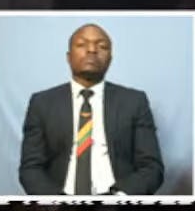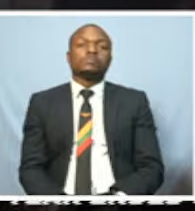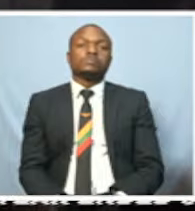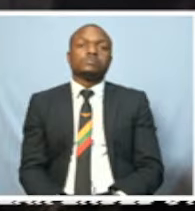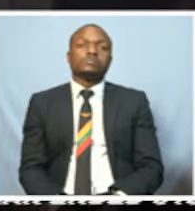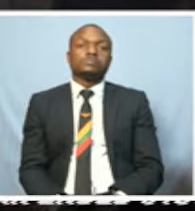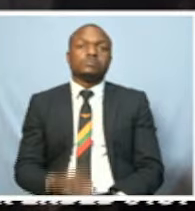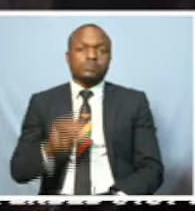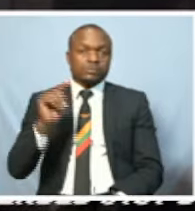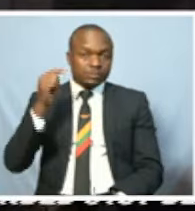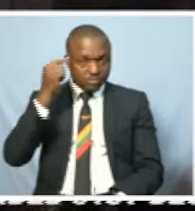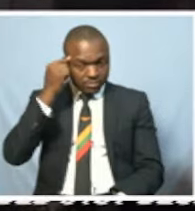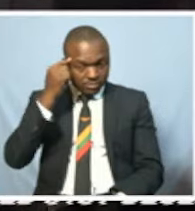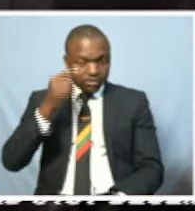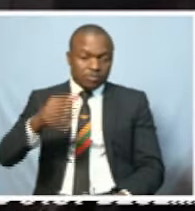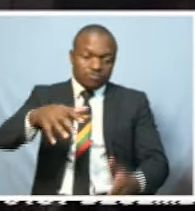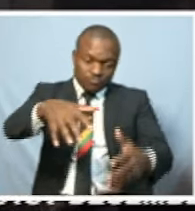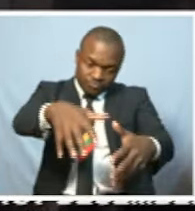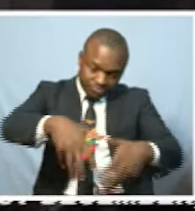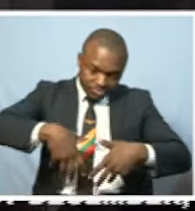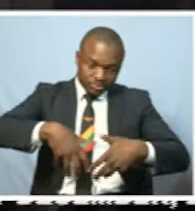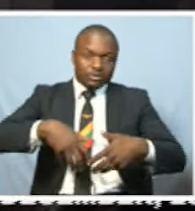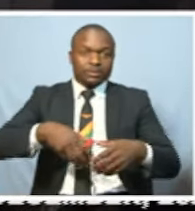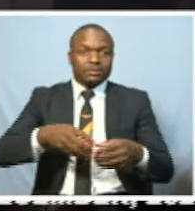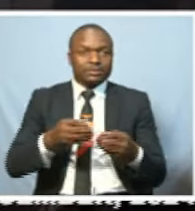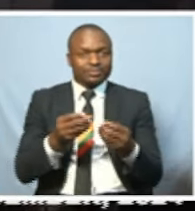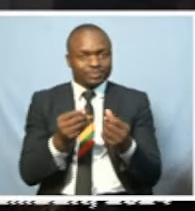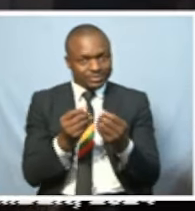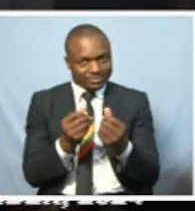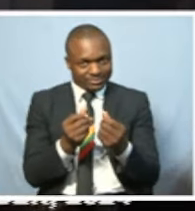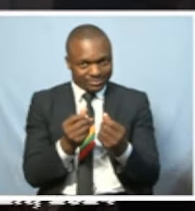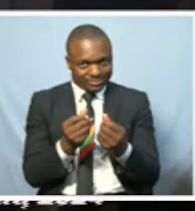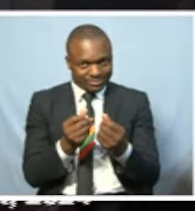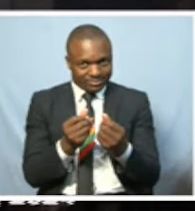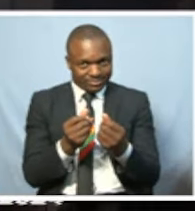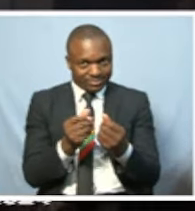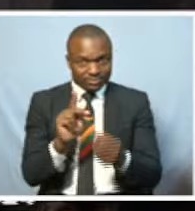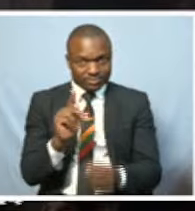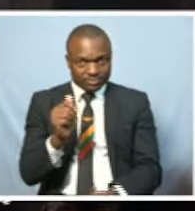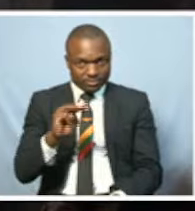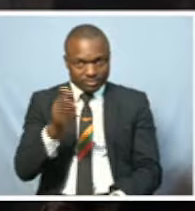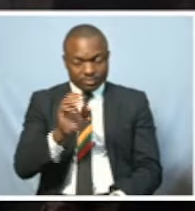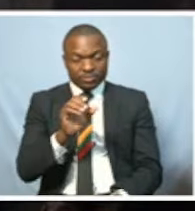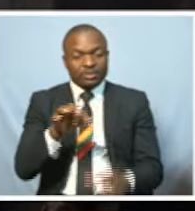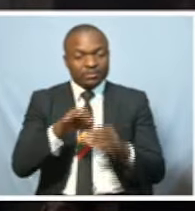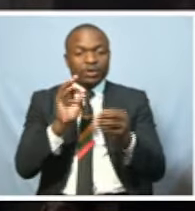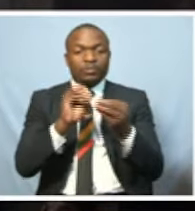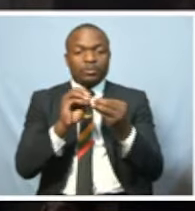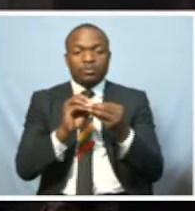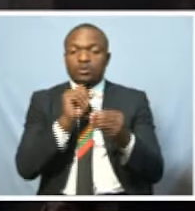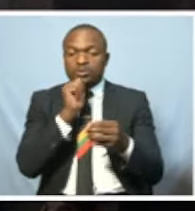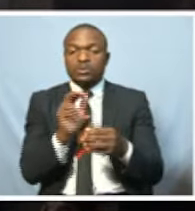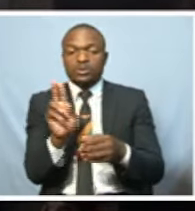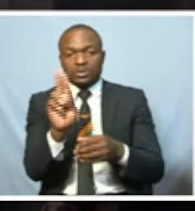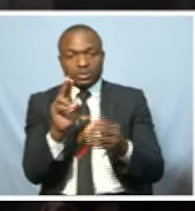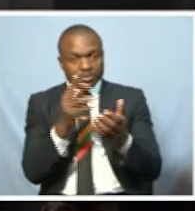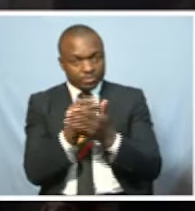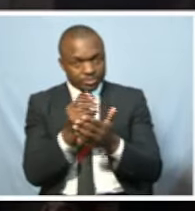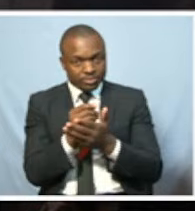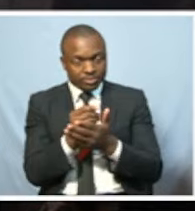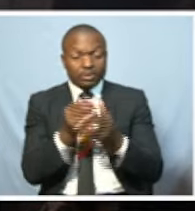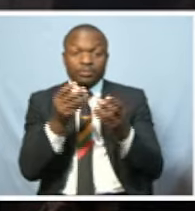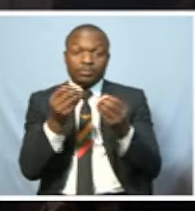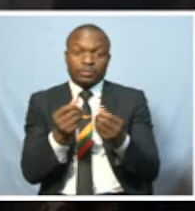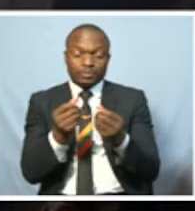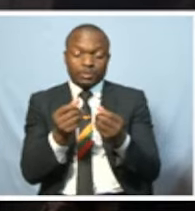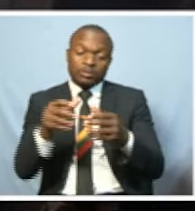when the government mopped the funds for Kaumbwe, they found a lot of unspent funds. So the funding was